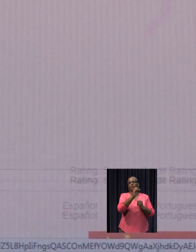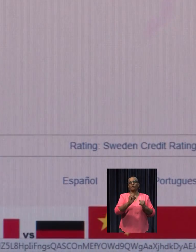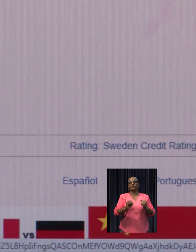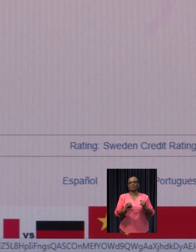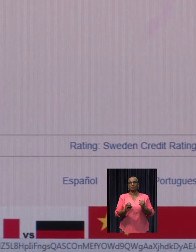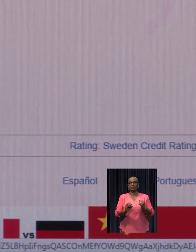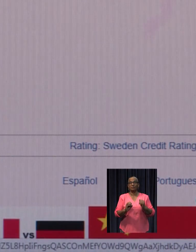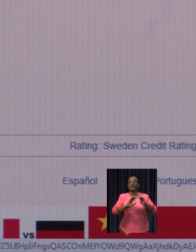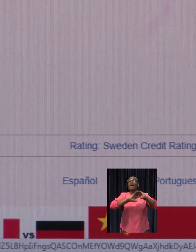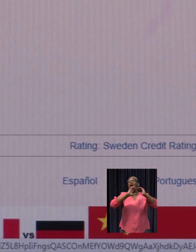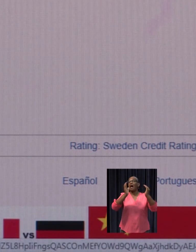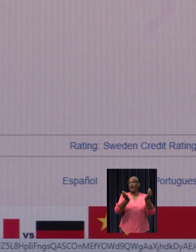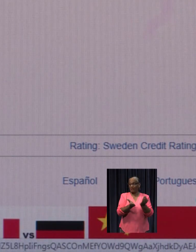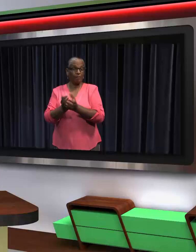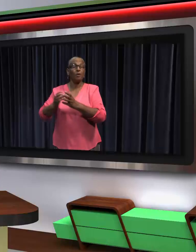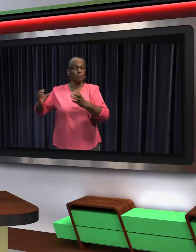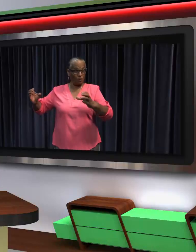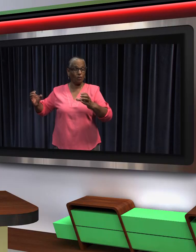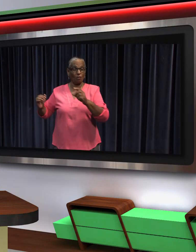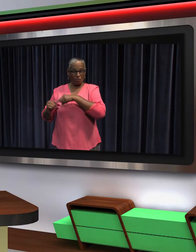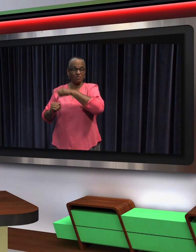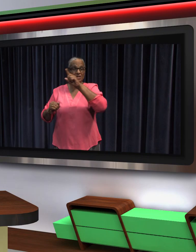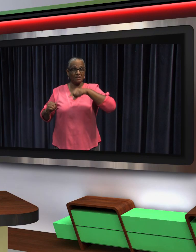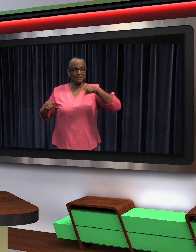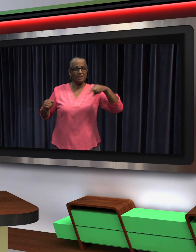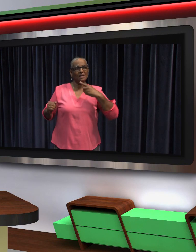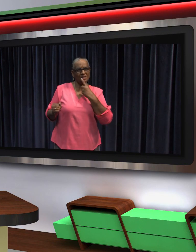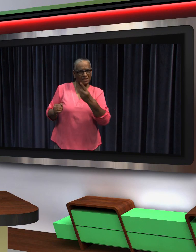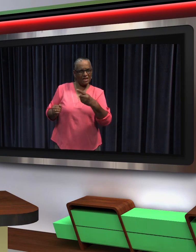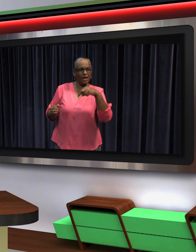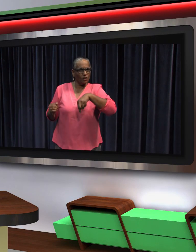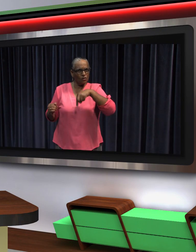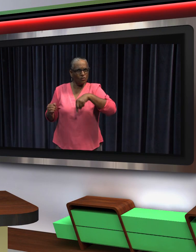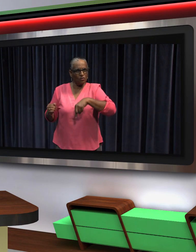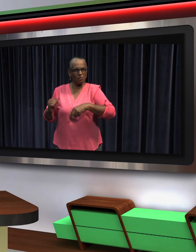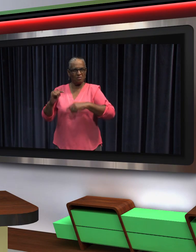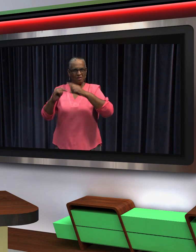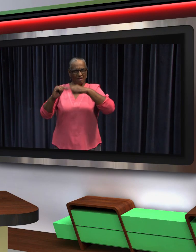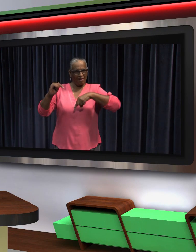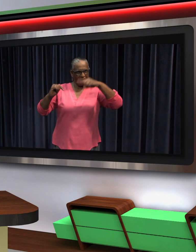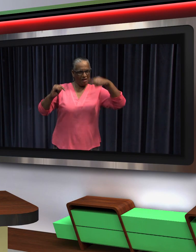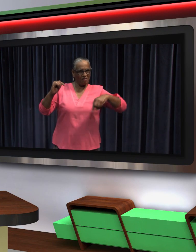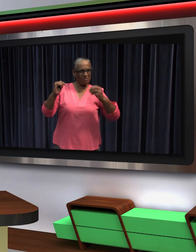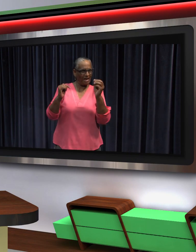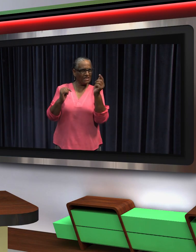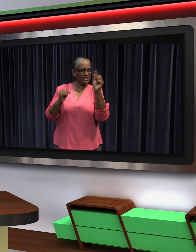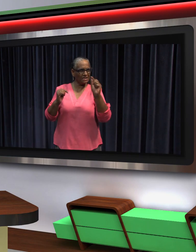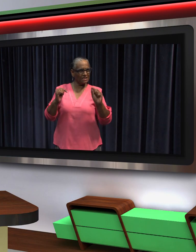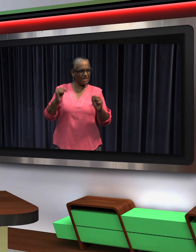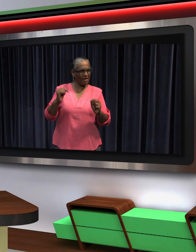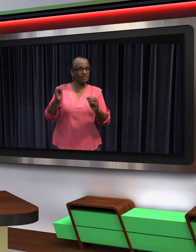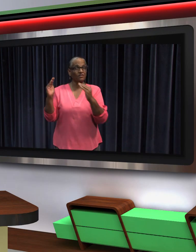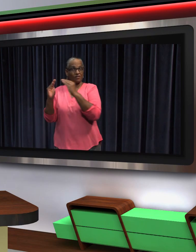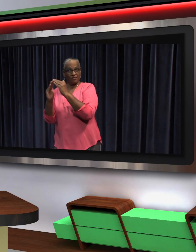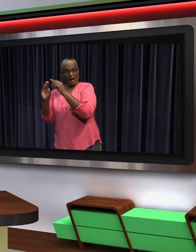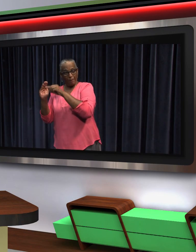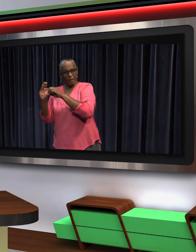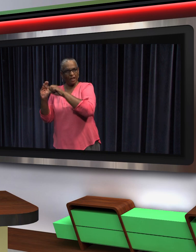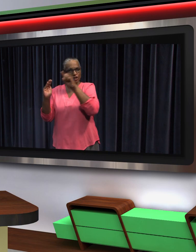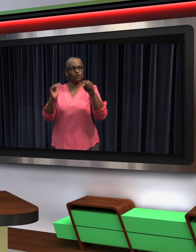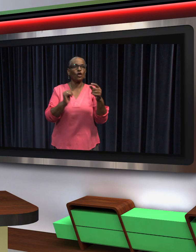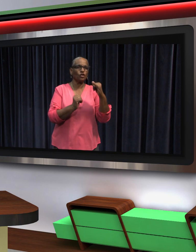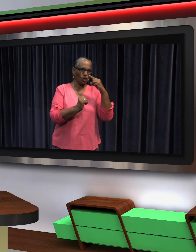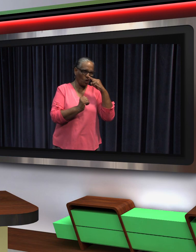of 2018. The General Bureau of Statistics recently has released more inflation